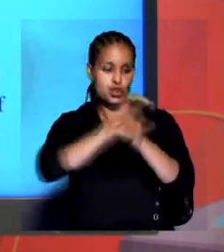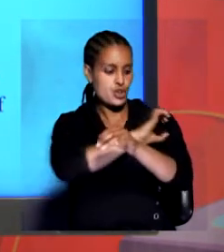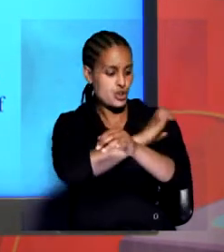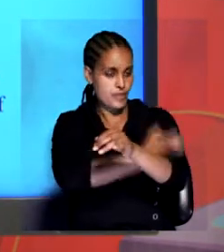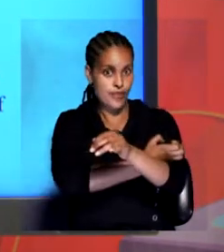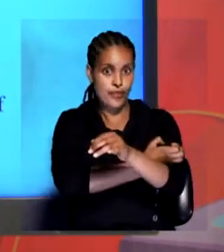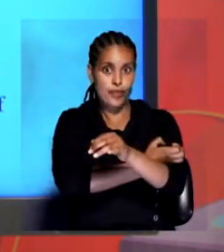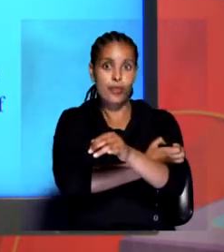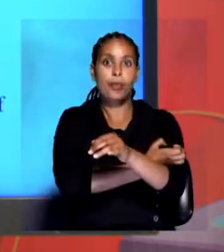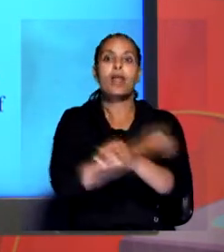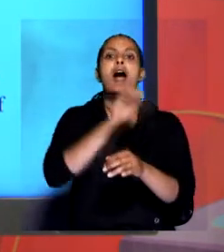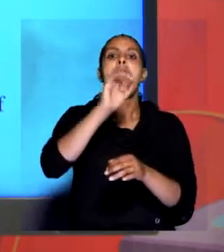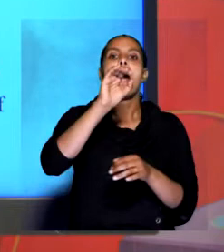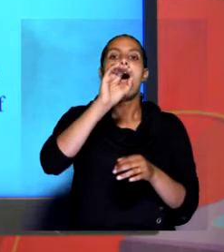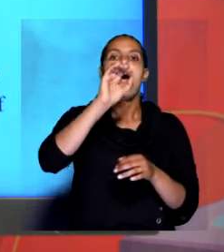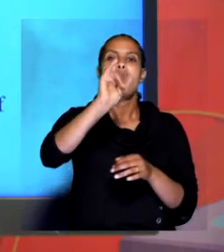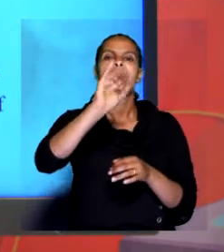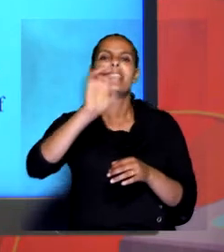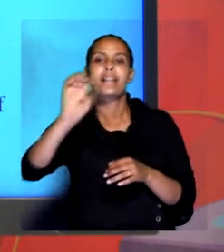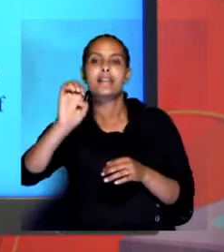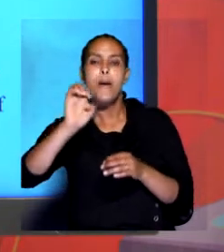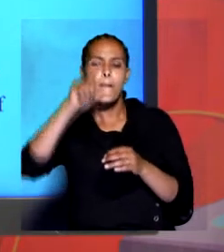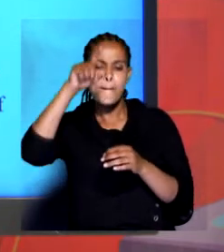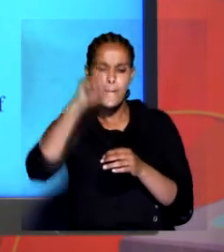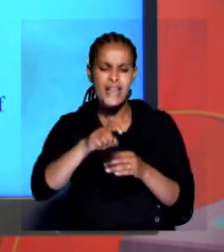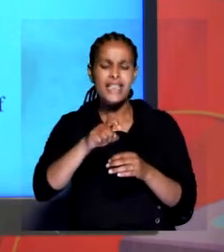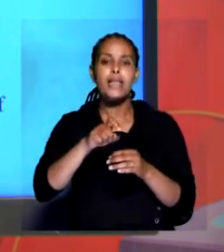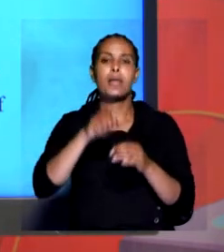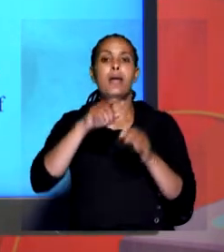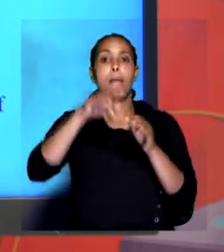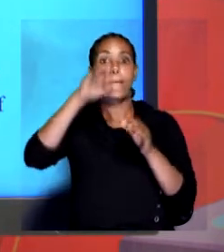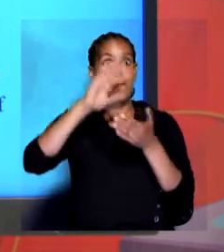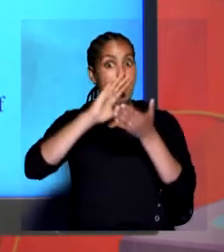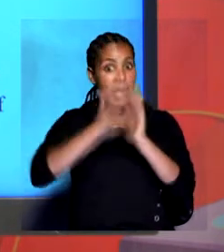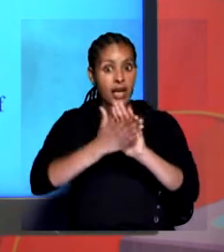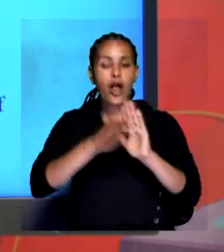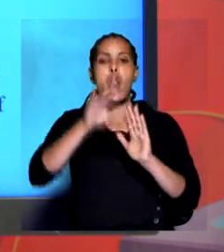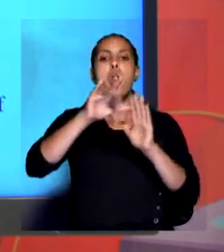Ionization energy of the metal atom must be low.